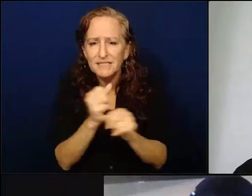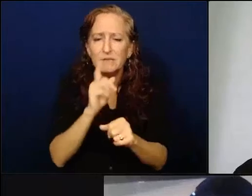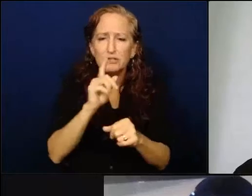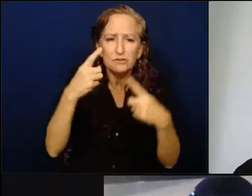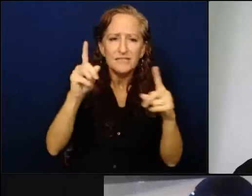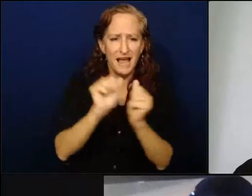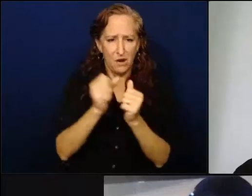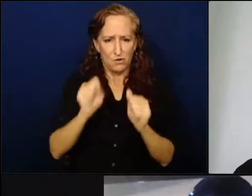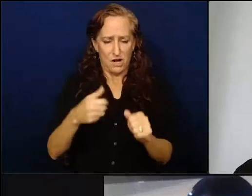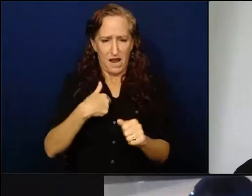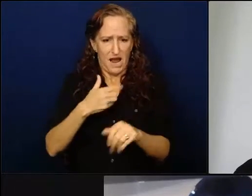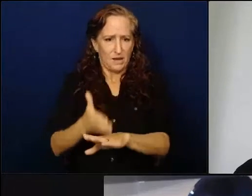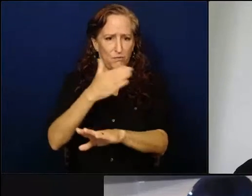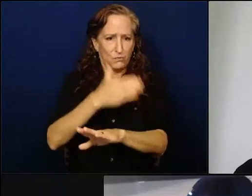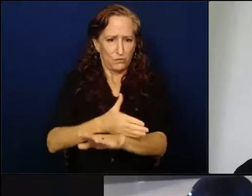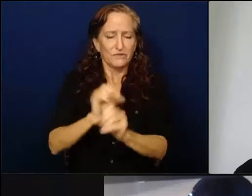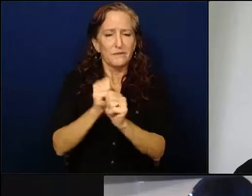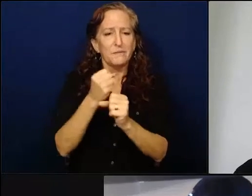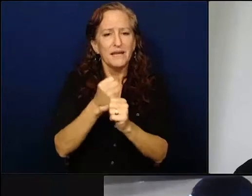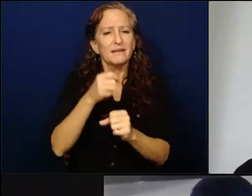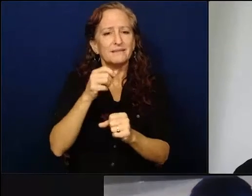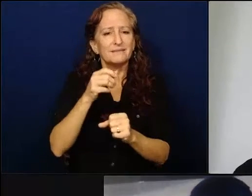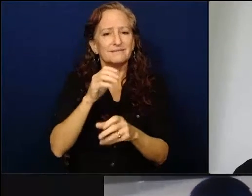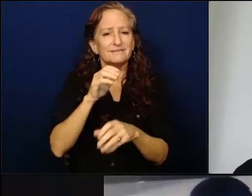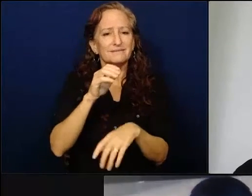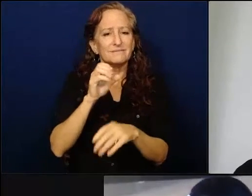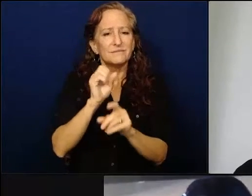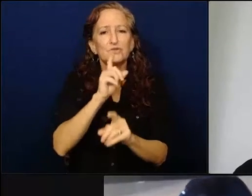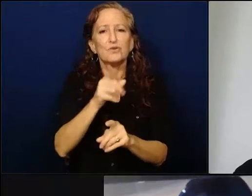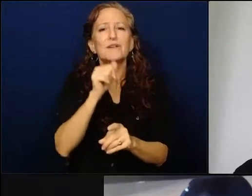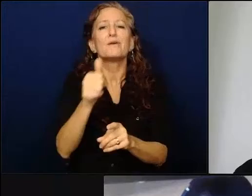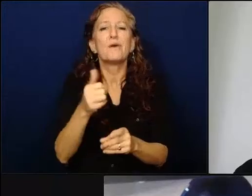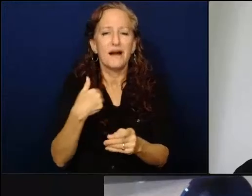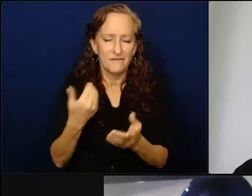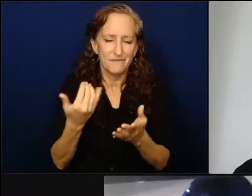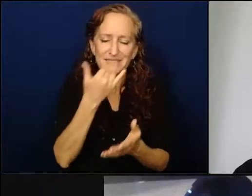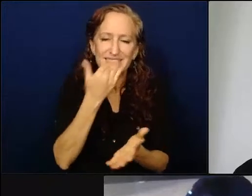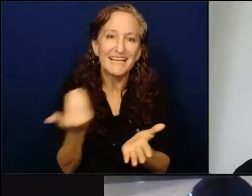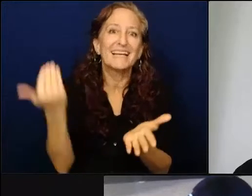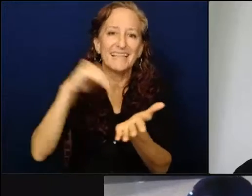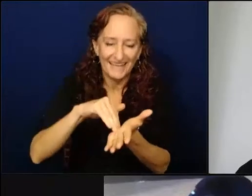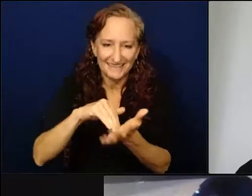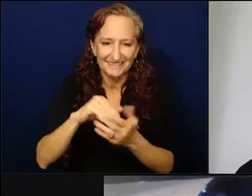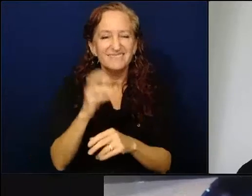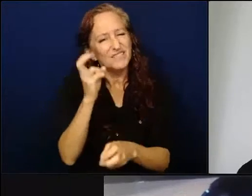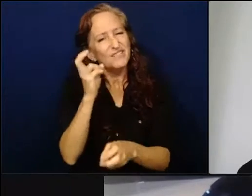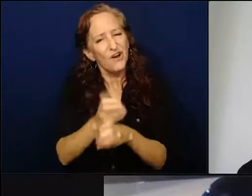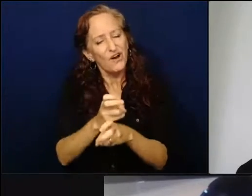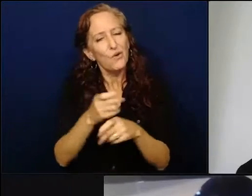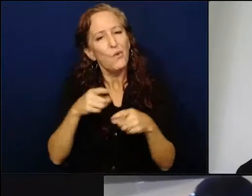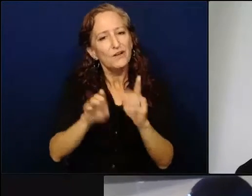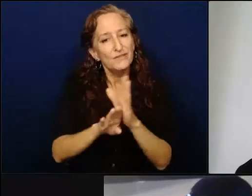to make this not a mistake? And that's probably the toughest thing to get right as you scale a company, and especially as you try to